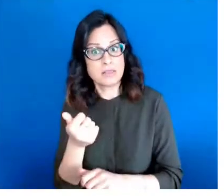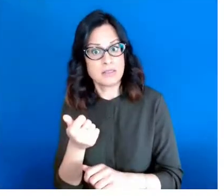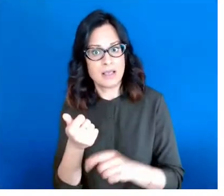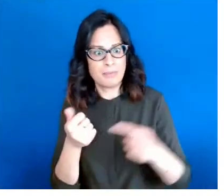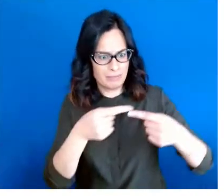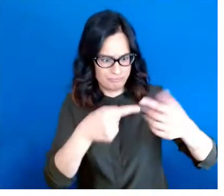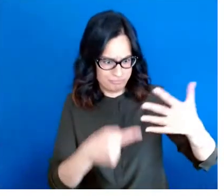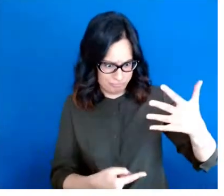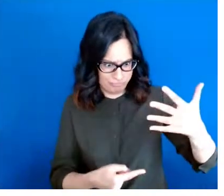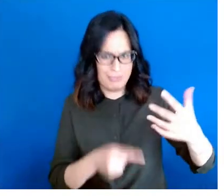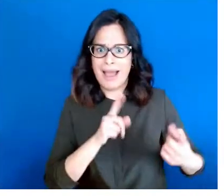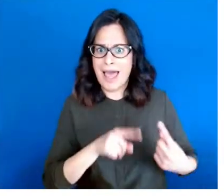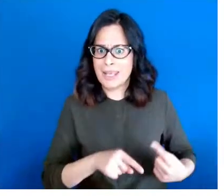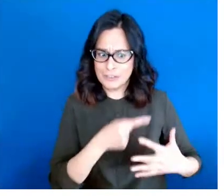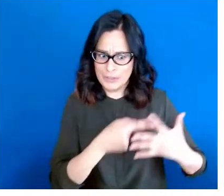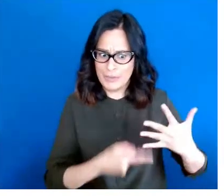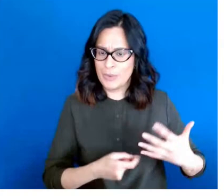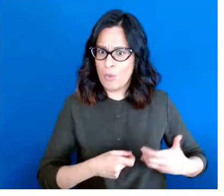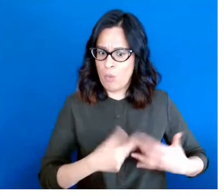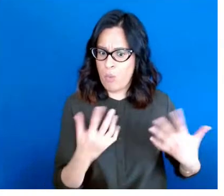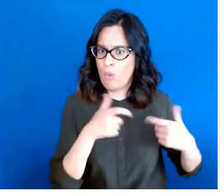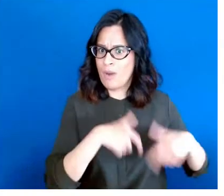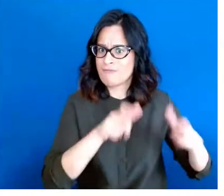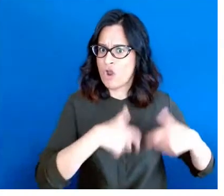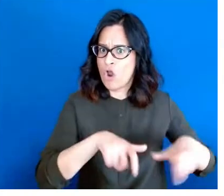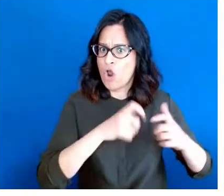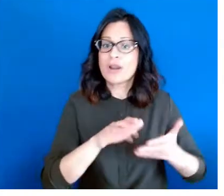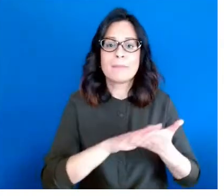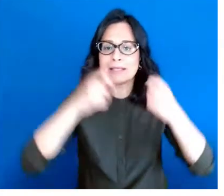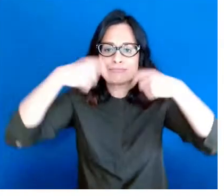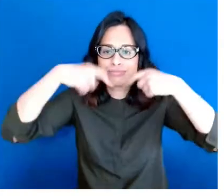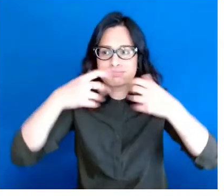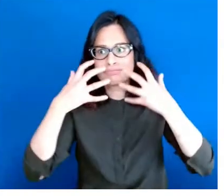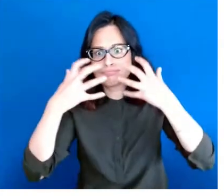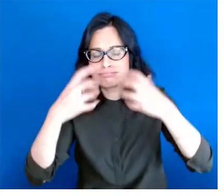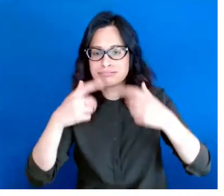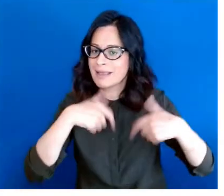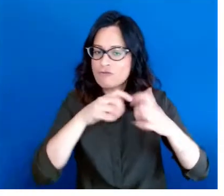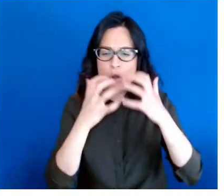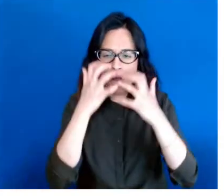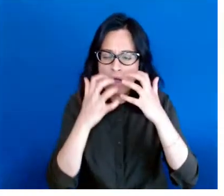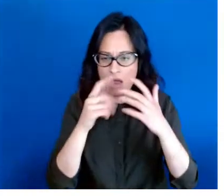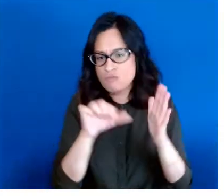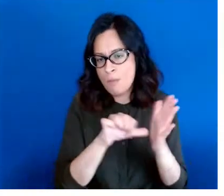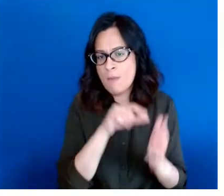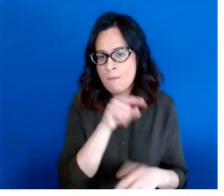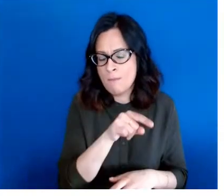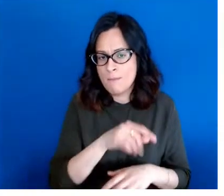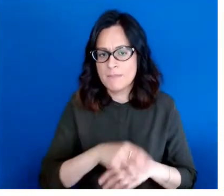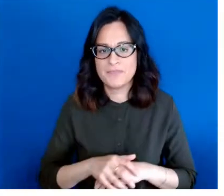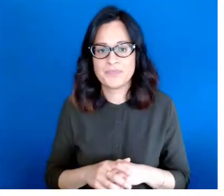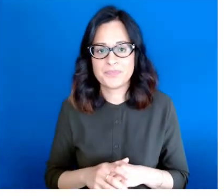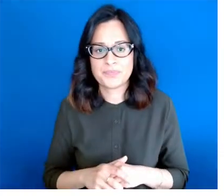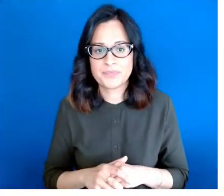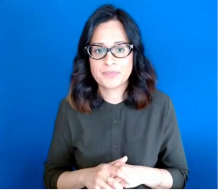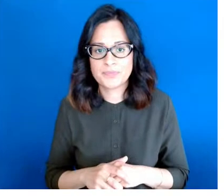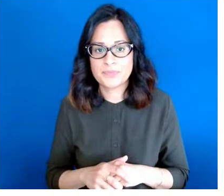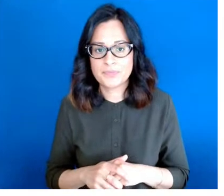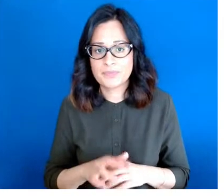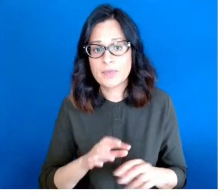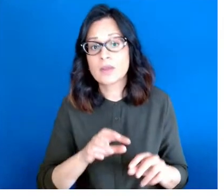allergens, the other allergens remain there and will continue causing problems. There are